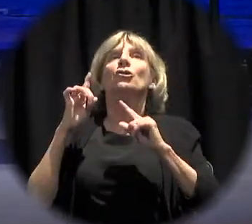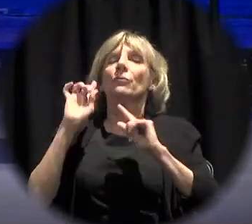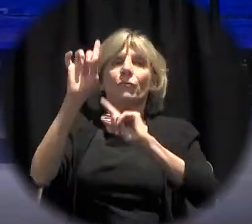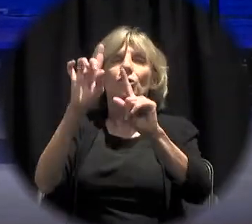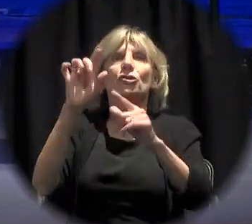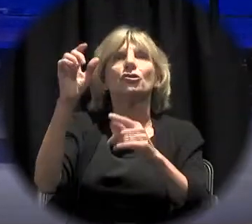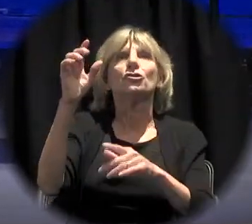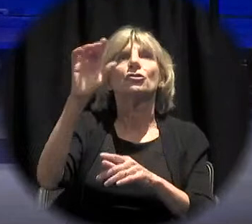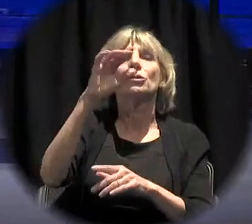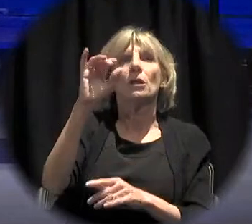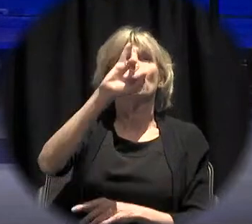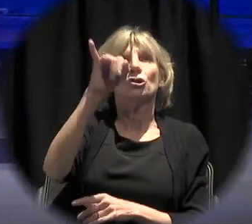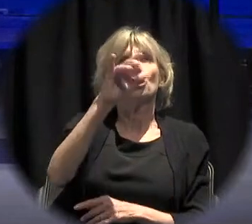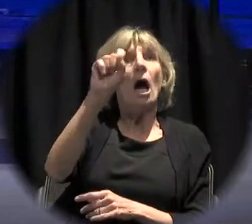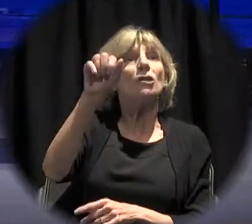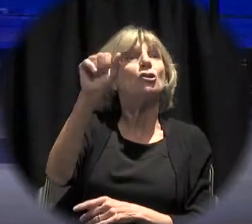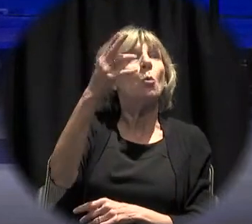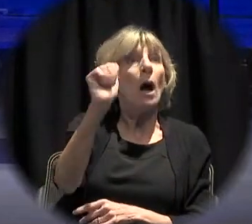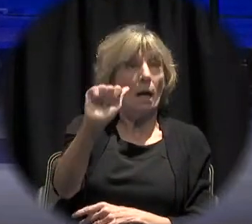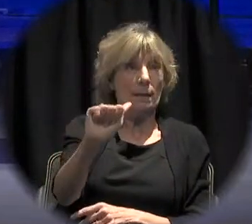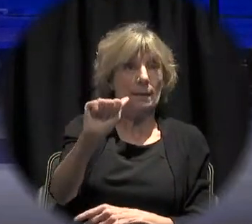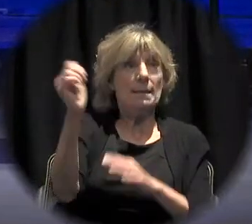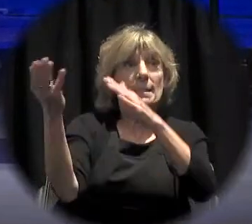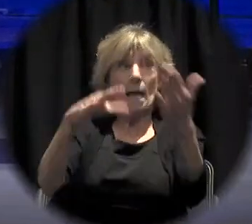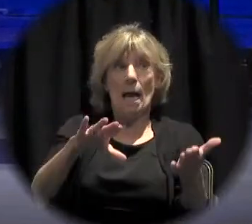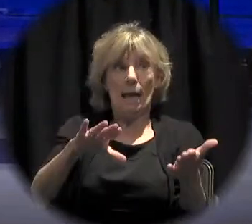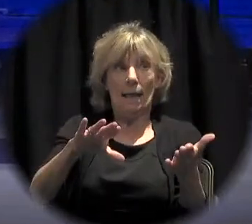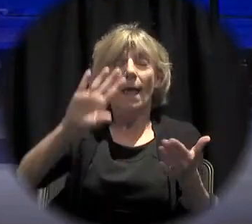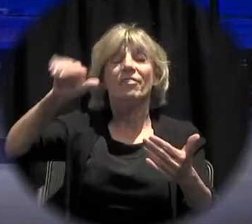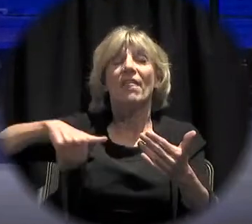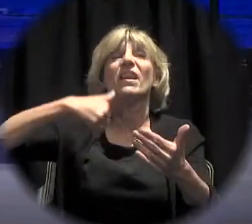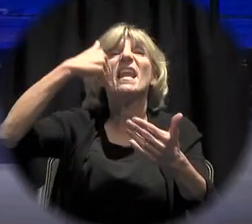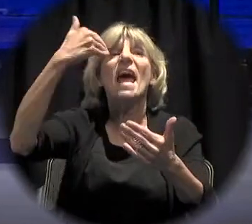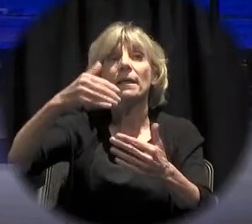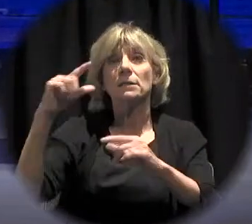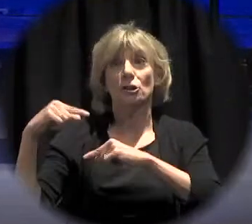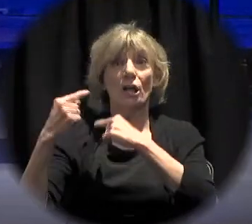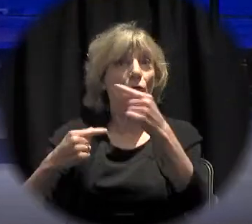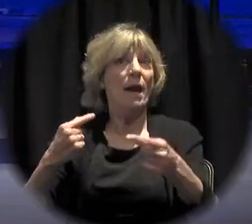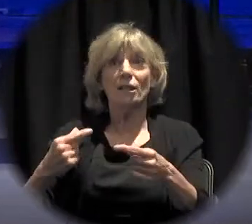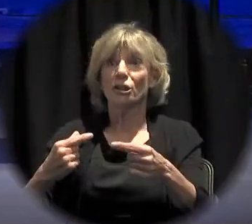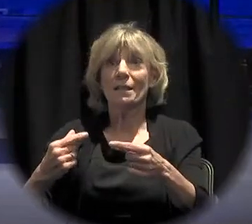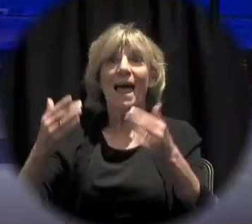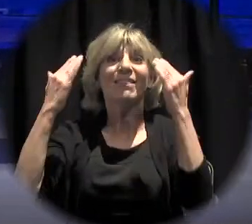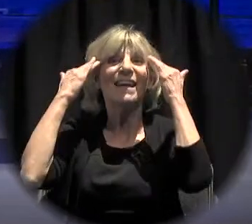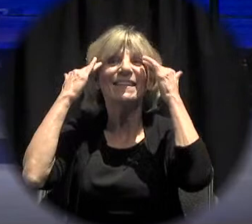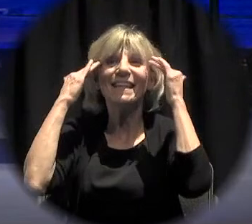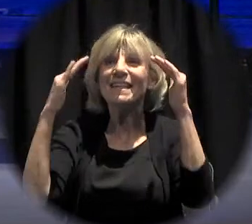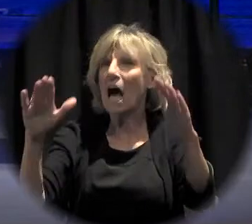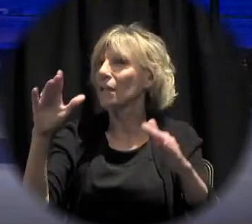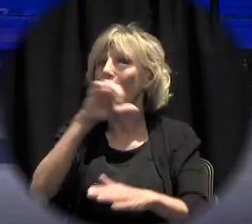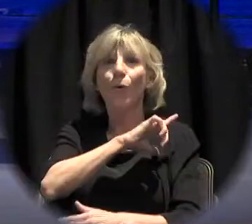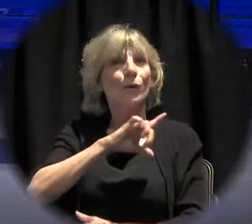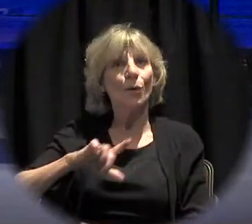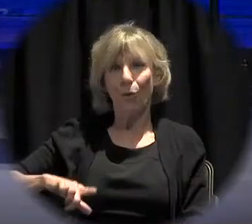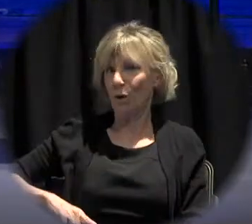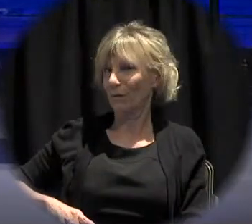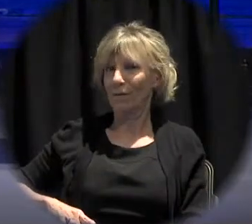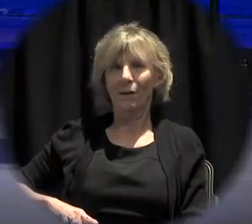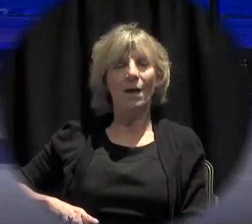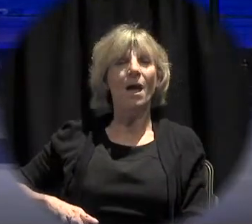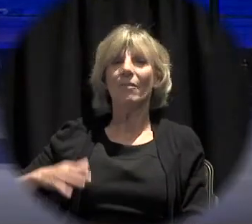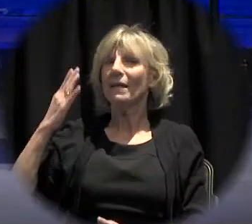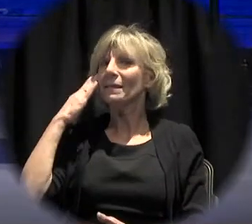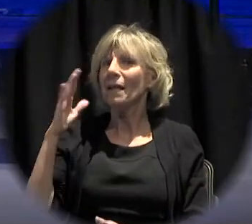Joshua died, it said that there arose another generation after them who did not know the Lord or the work that he